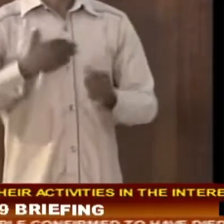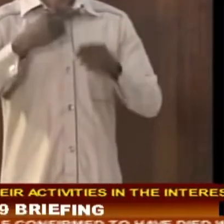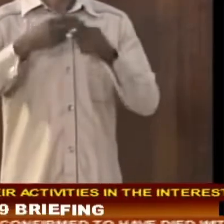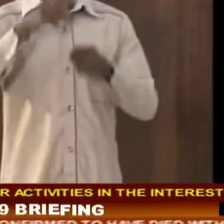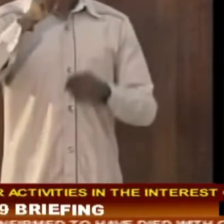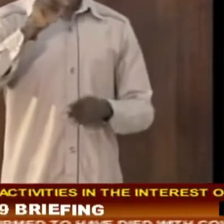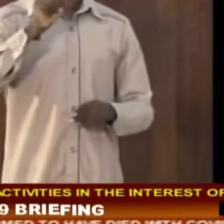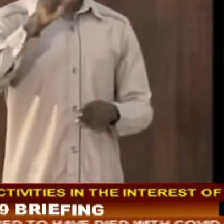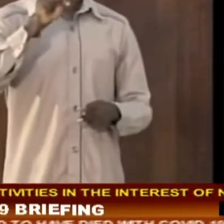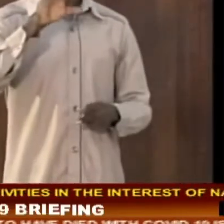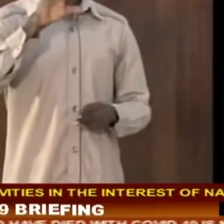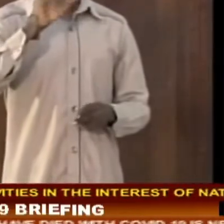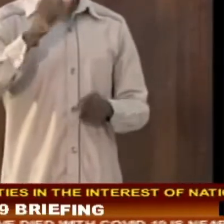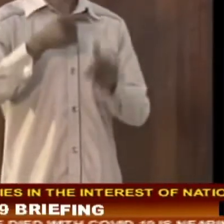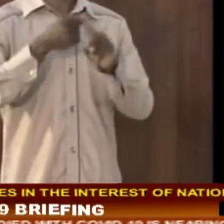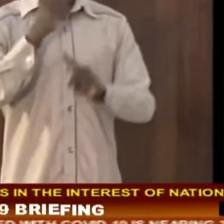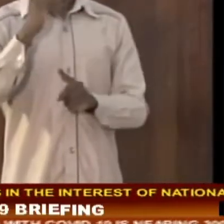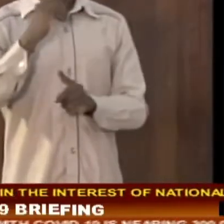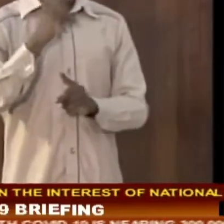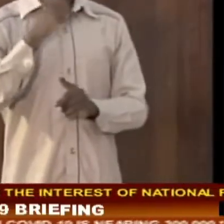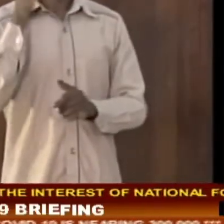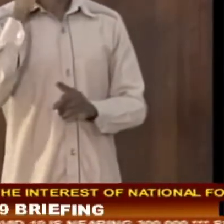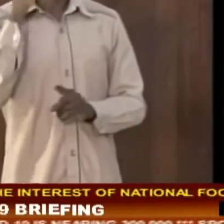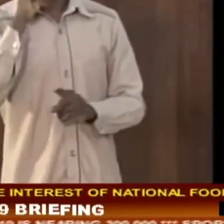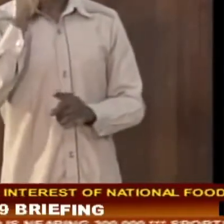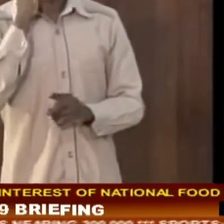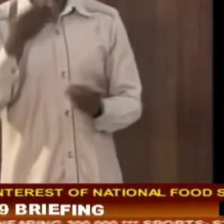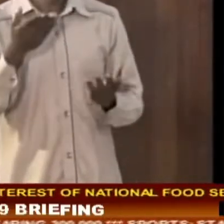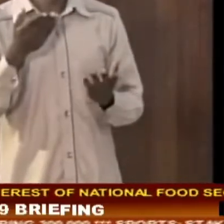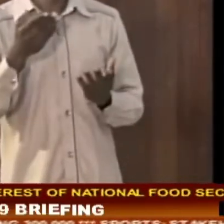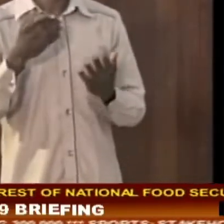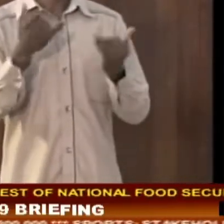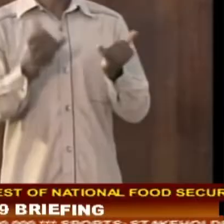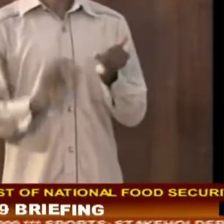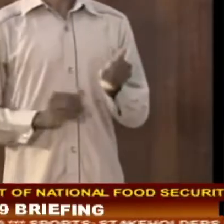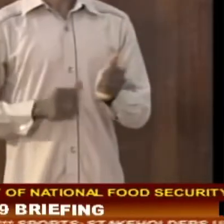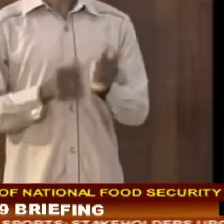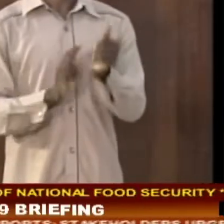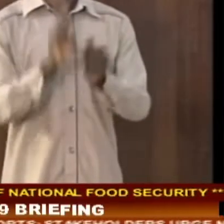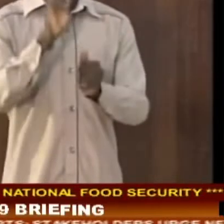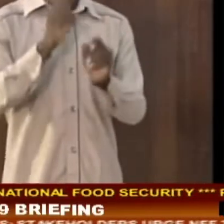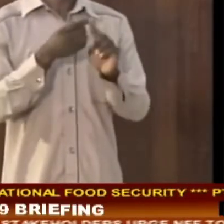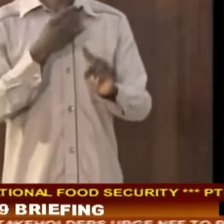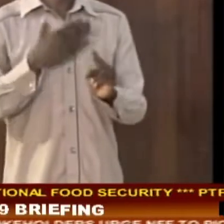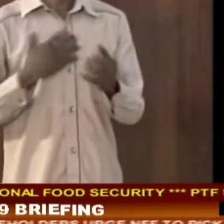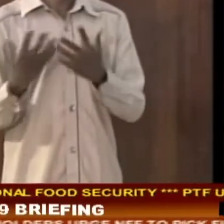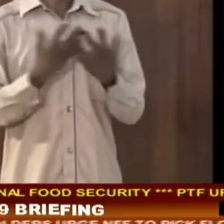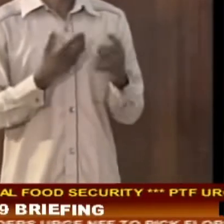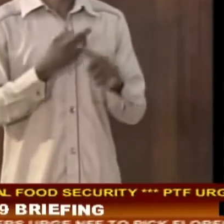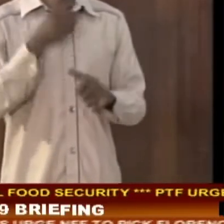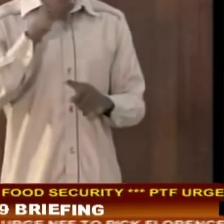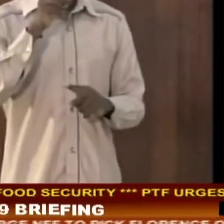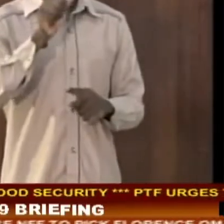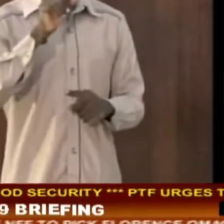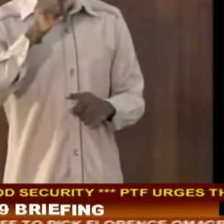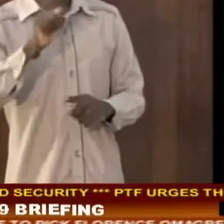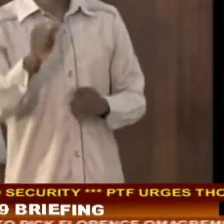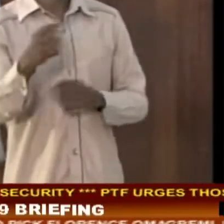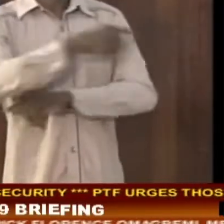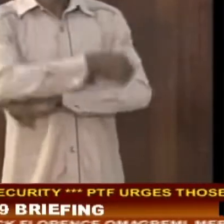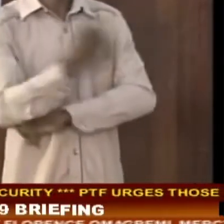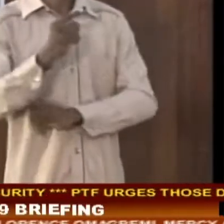Nancy Anika from Regio Nigeria it's more of a followup with what my colleague from the AIT said today the medical